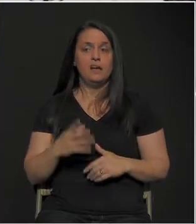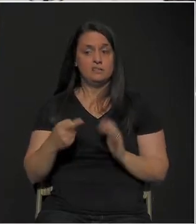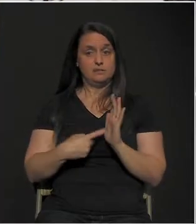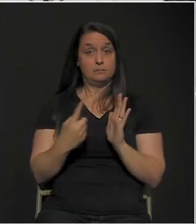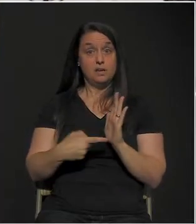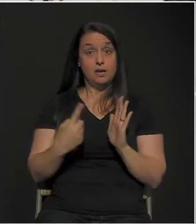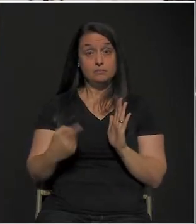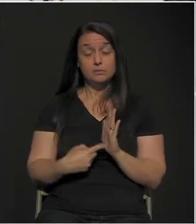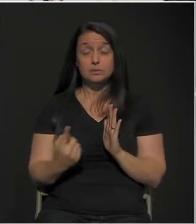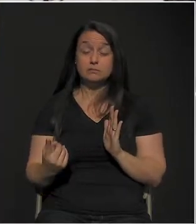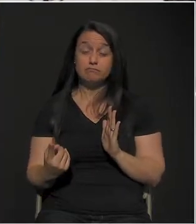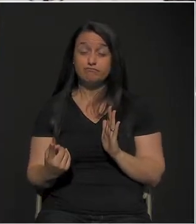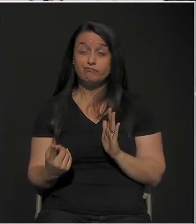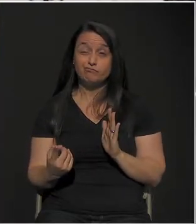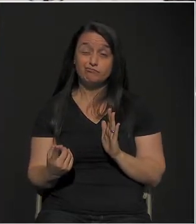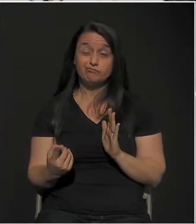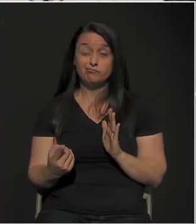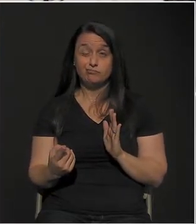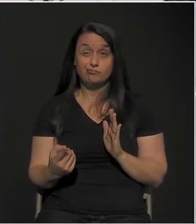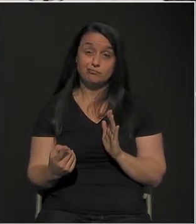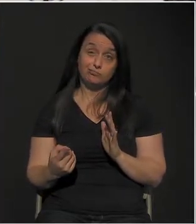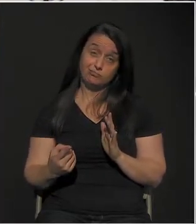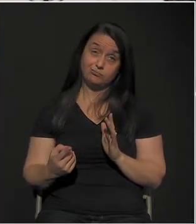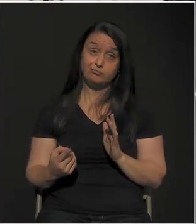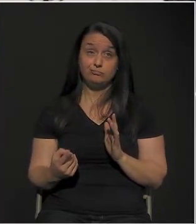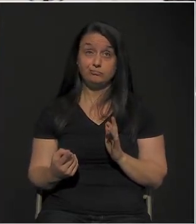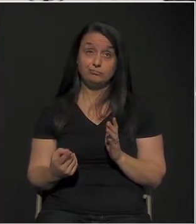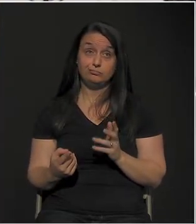sometimes, you know,